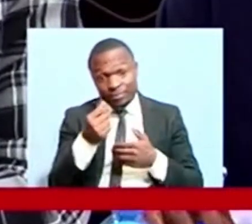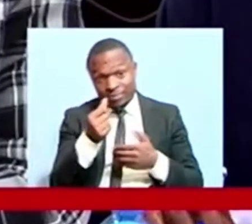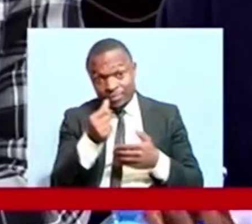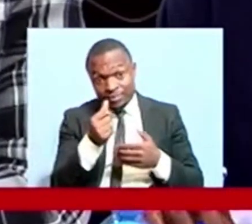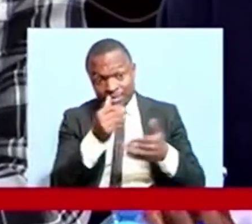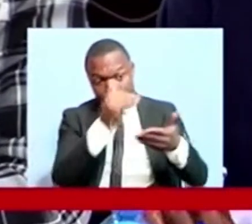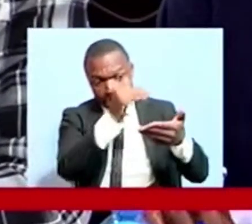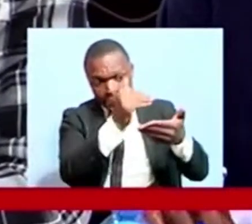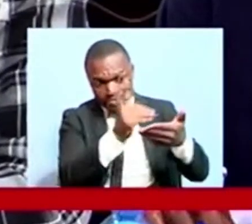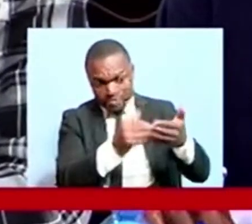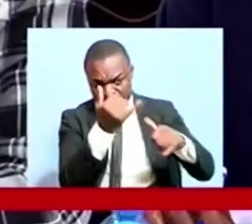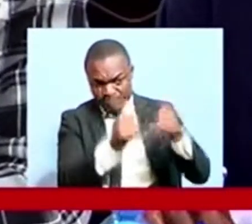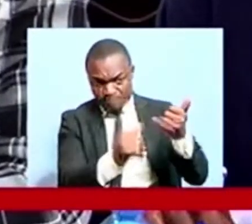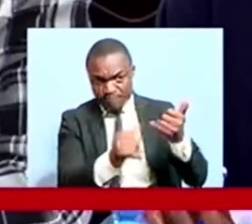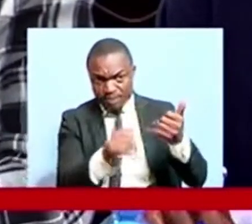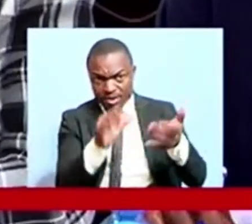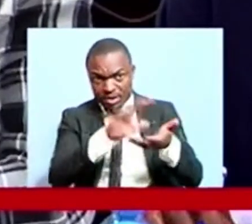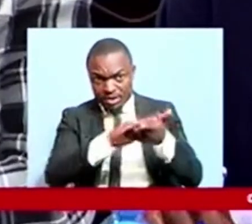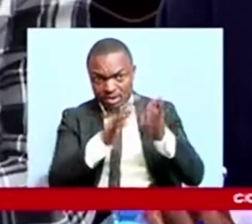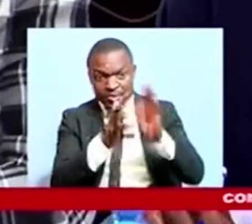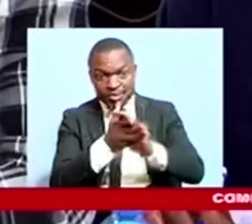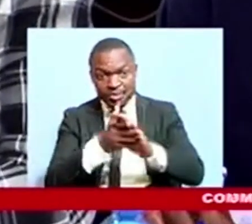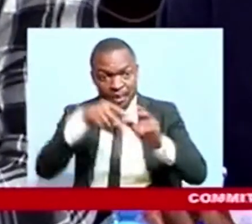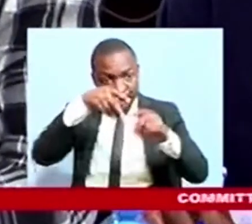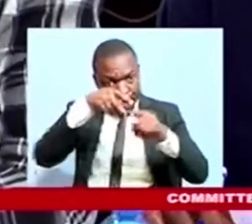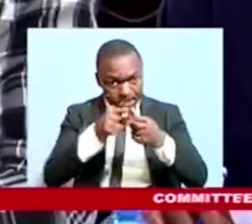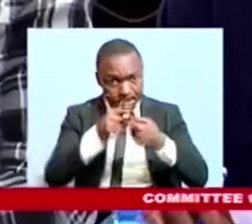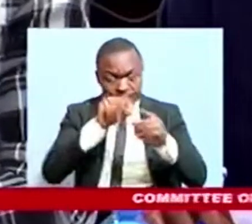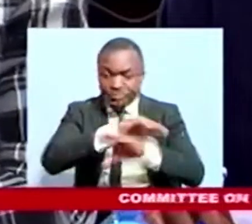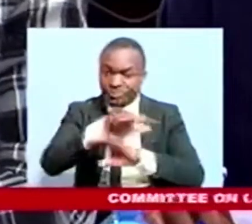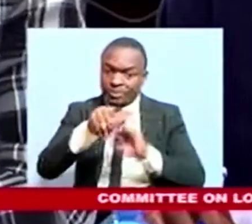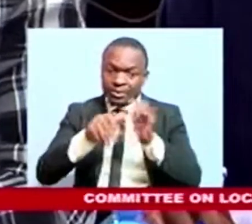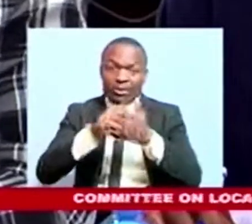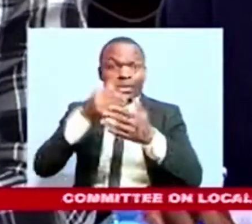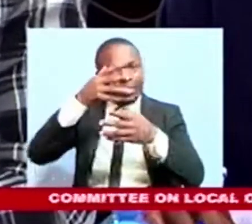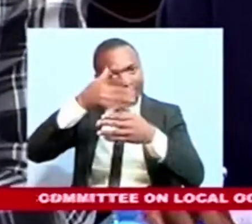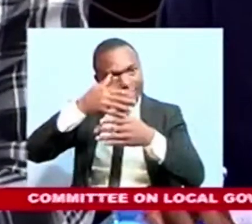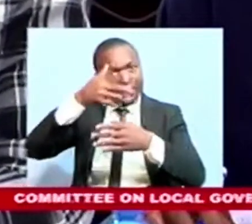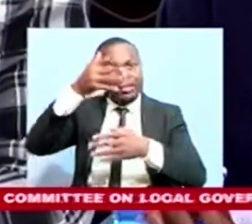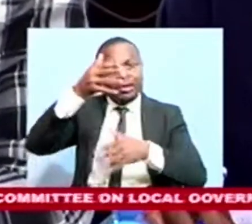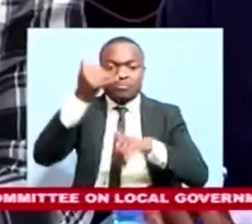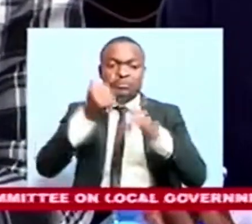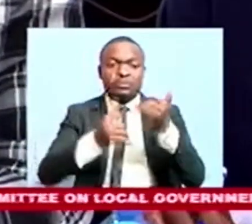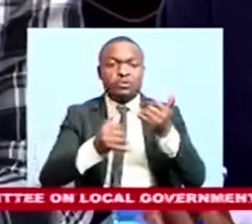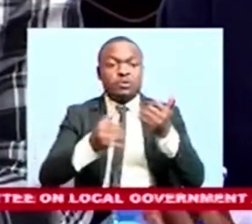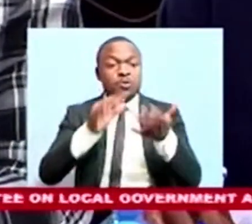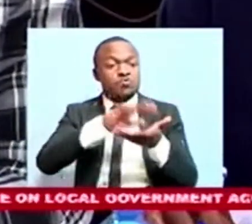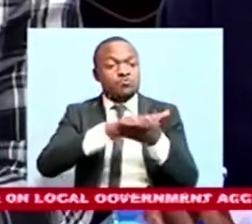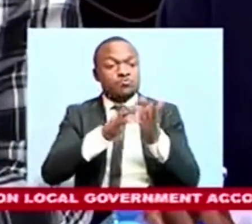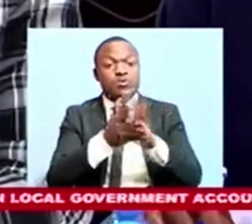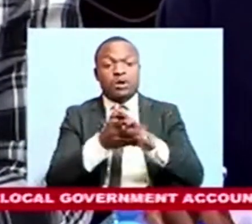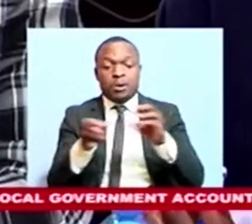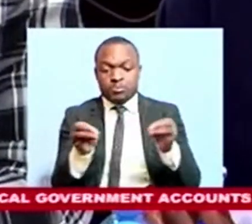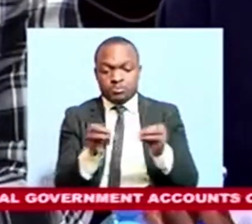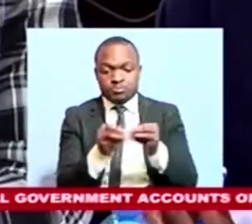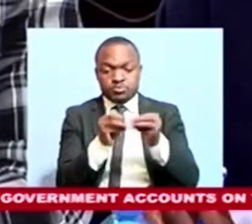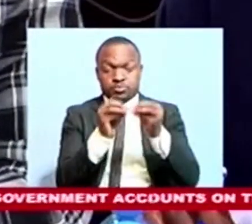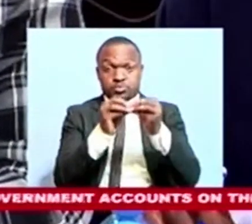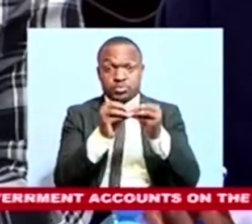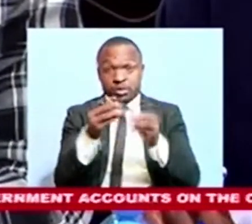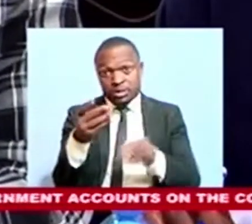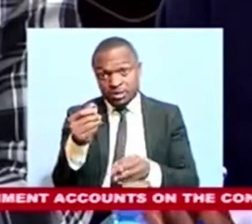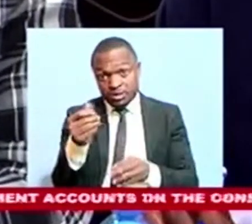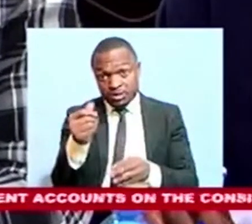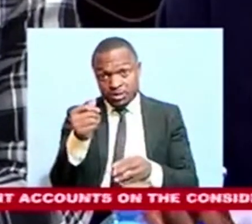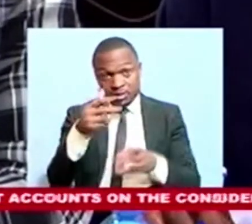you combine those fixing of, like if he has fixed all the window frames up to the end, you combine the amount for the window frames, you